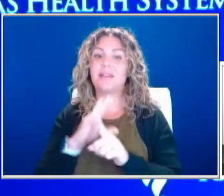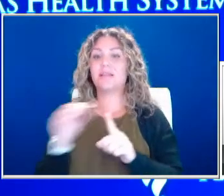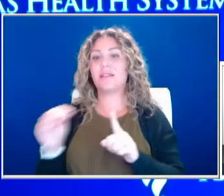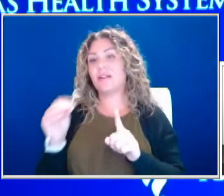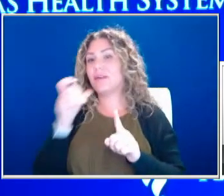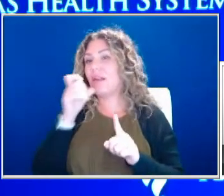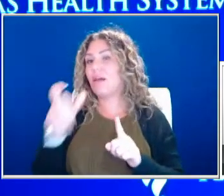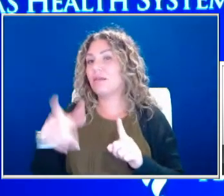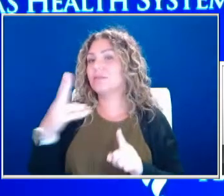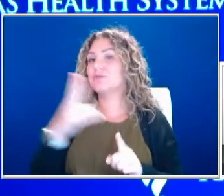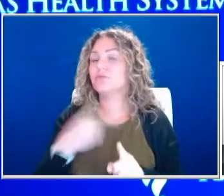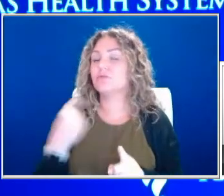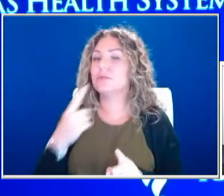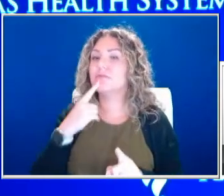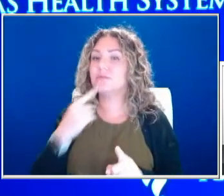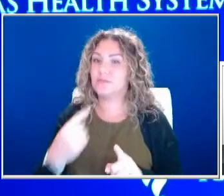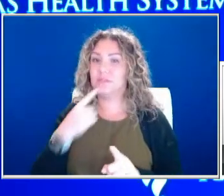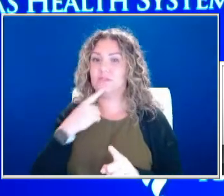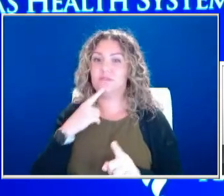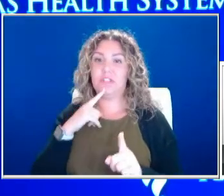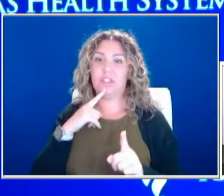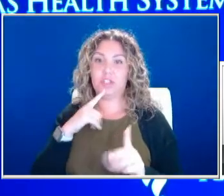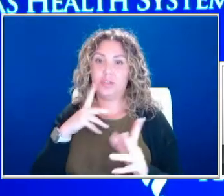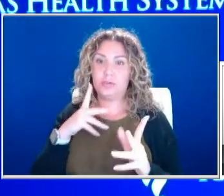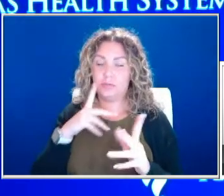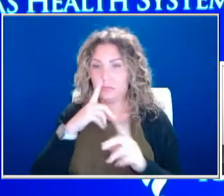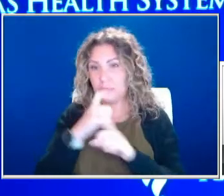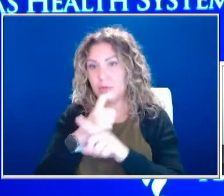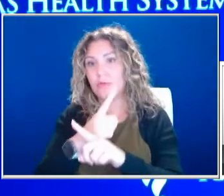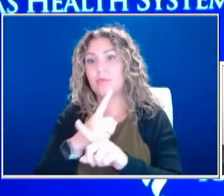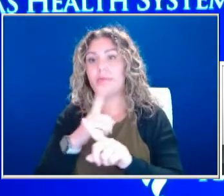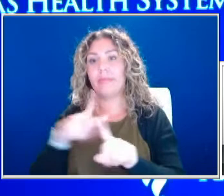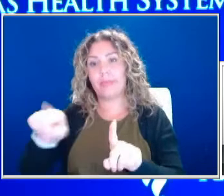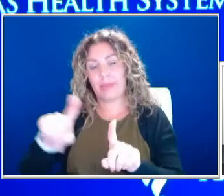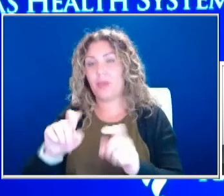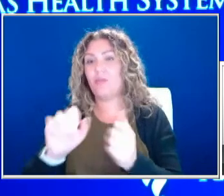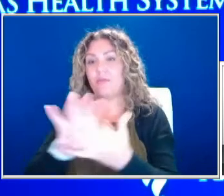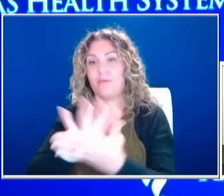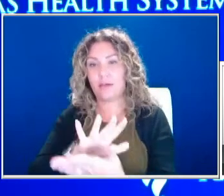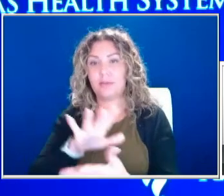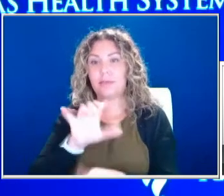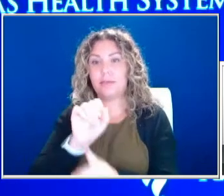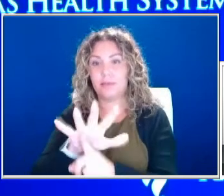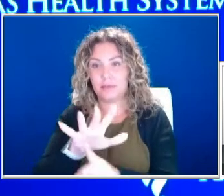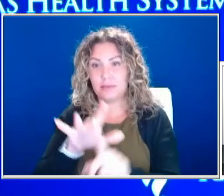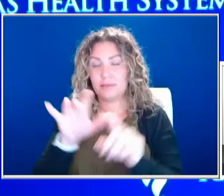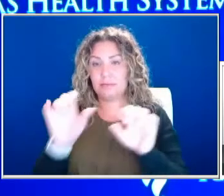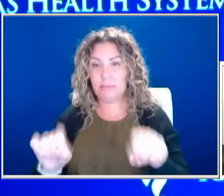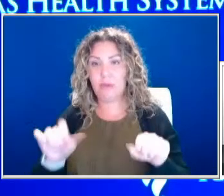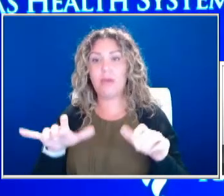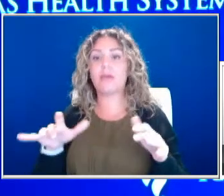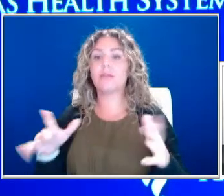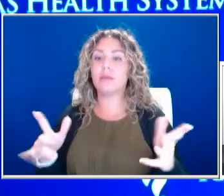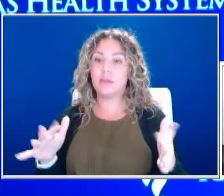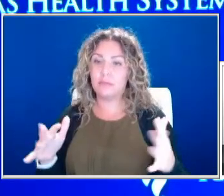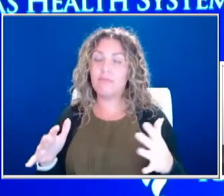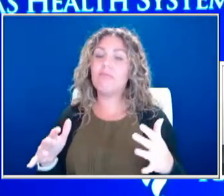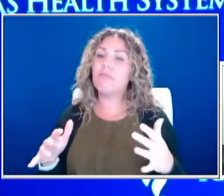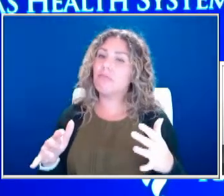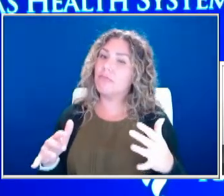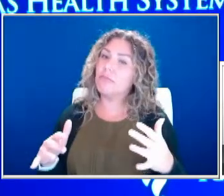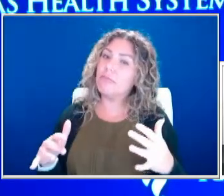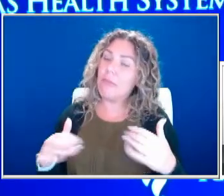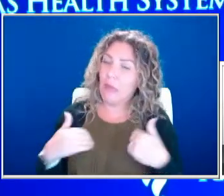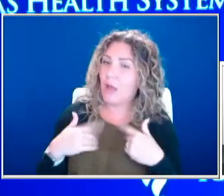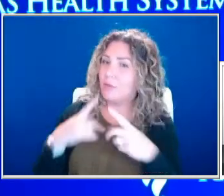of those severe complications, they are affected. They do have complications such as death